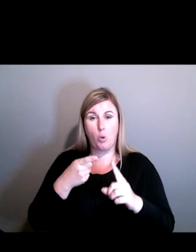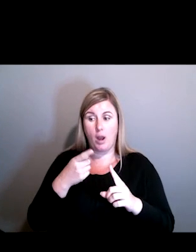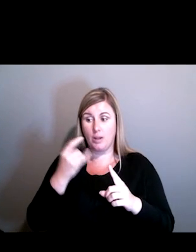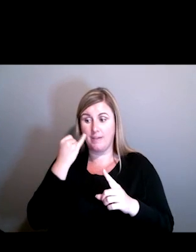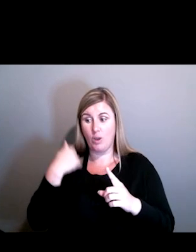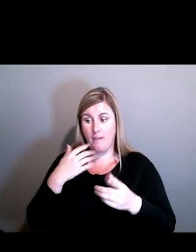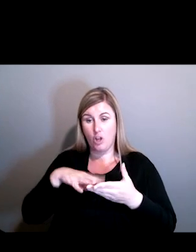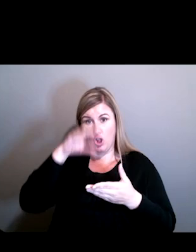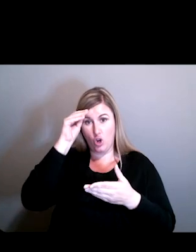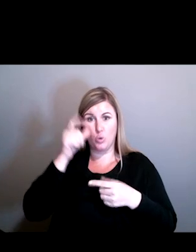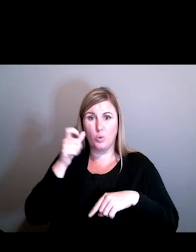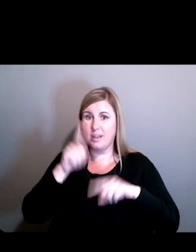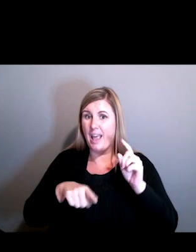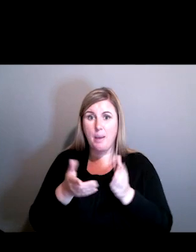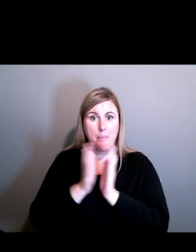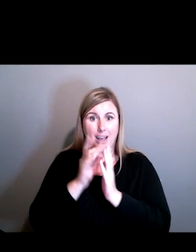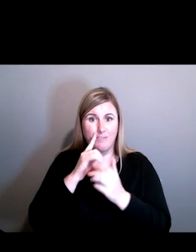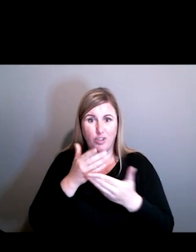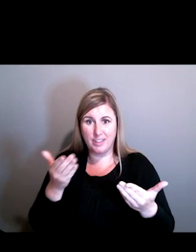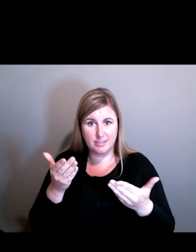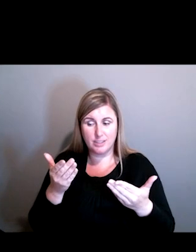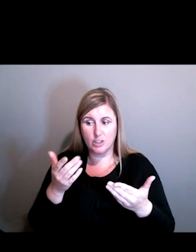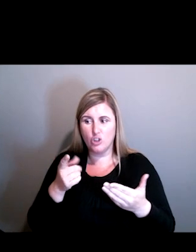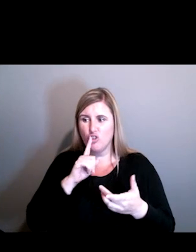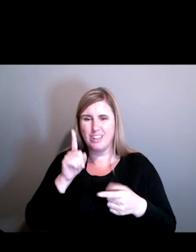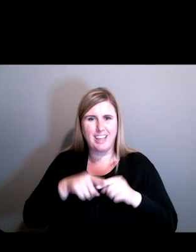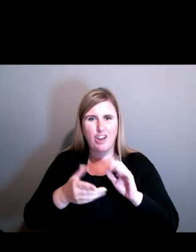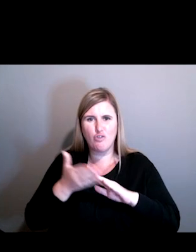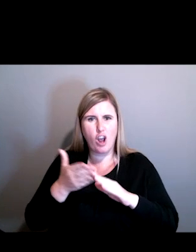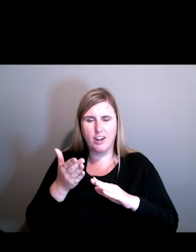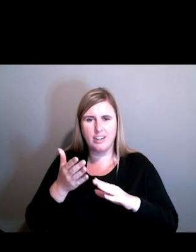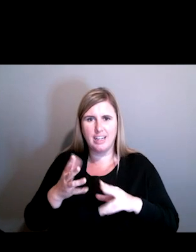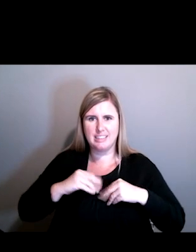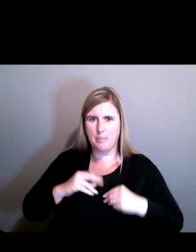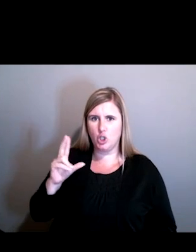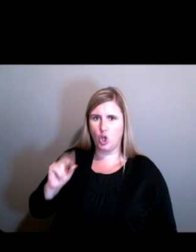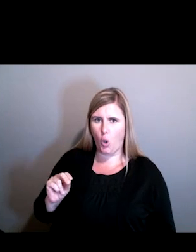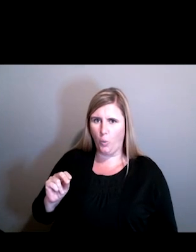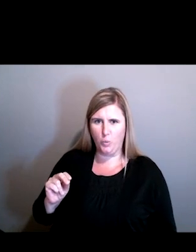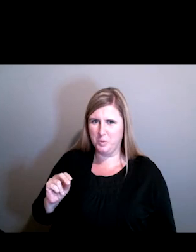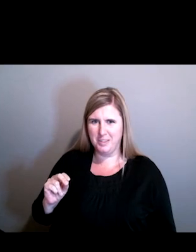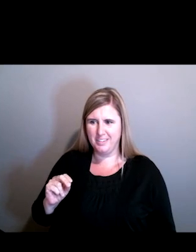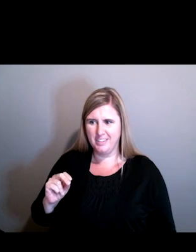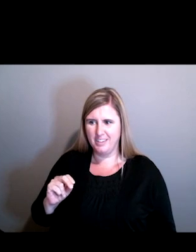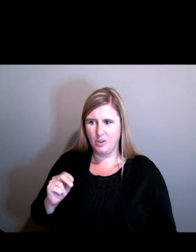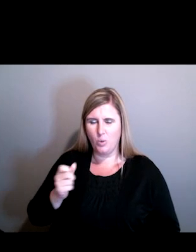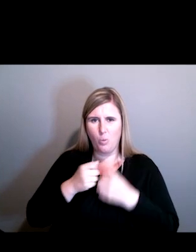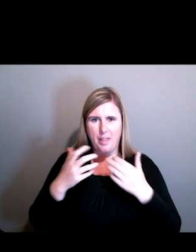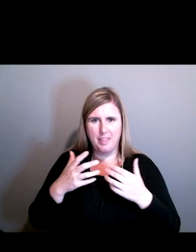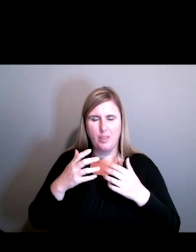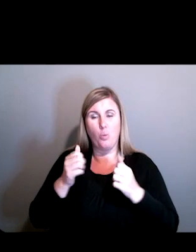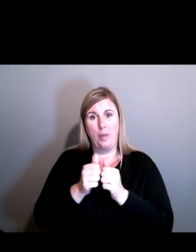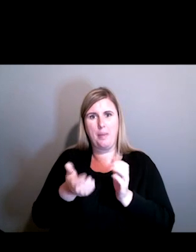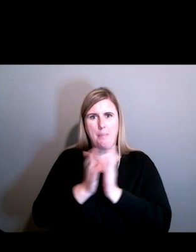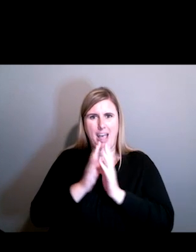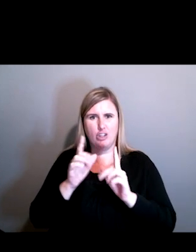that cannot man for things, you really can't run accepting no with man trials.